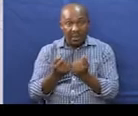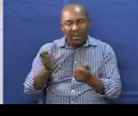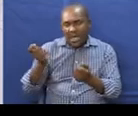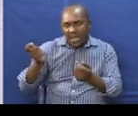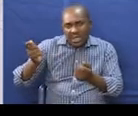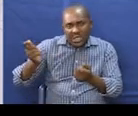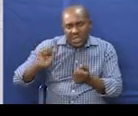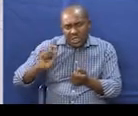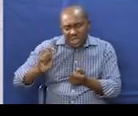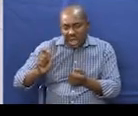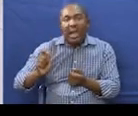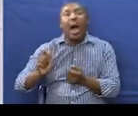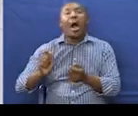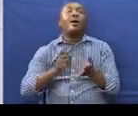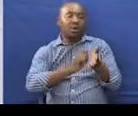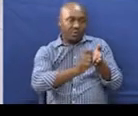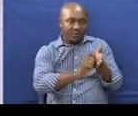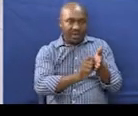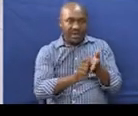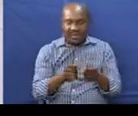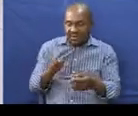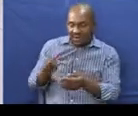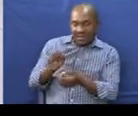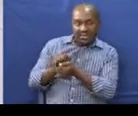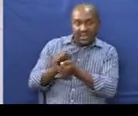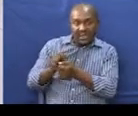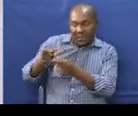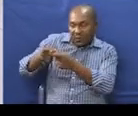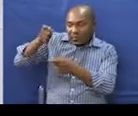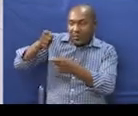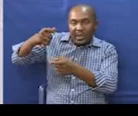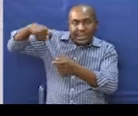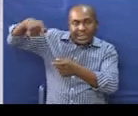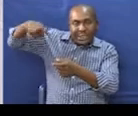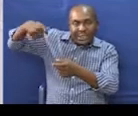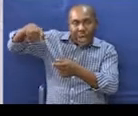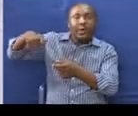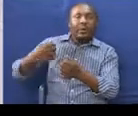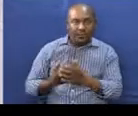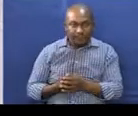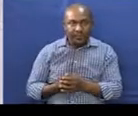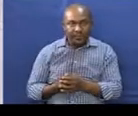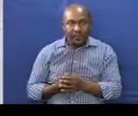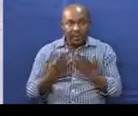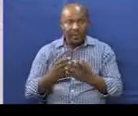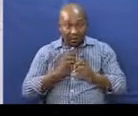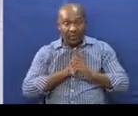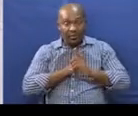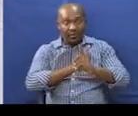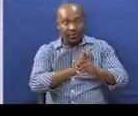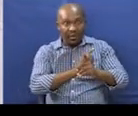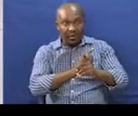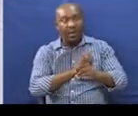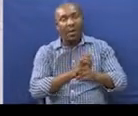make sure that you will allow it to settle as per instruction. Allow it to settle for some times. There